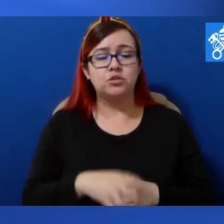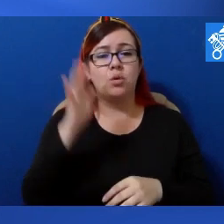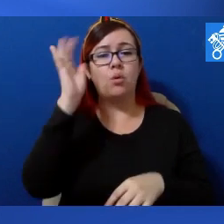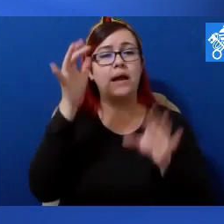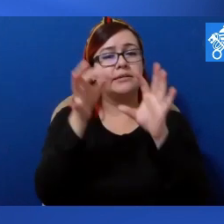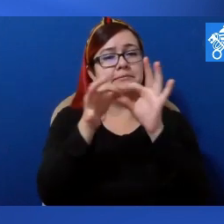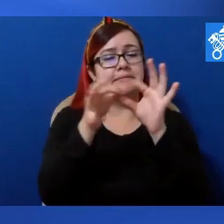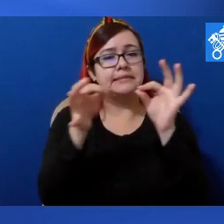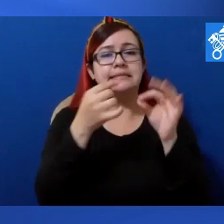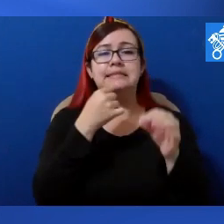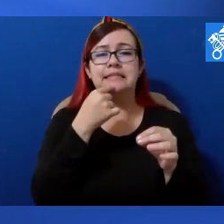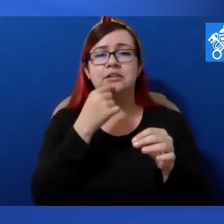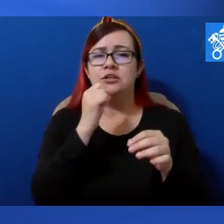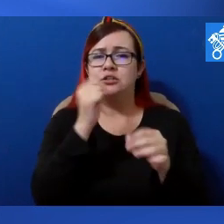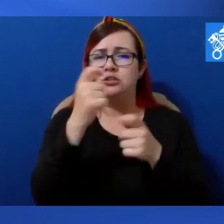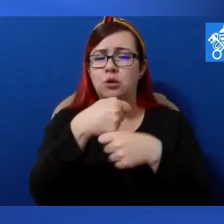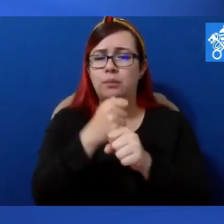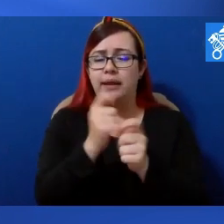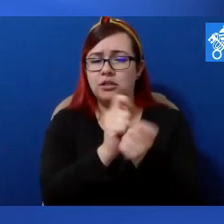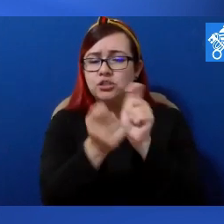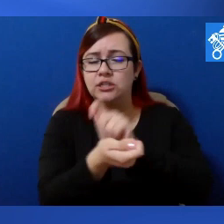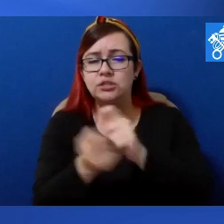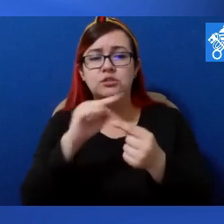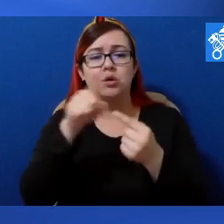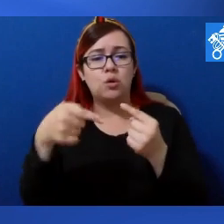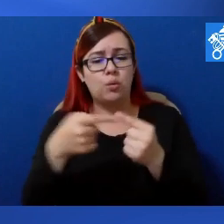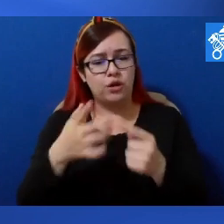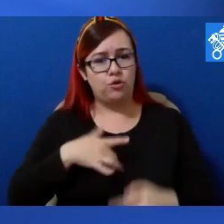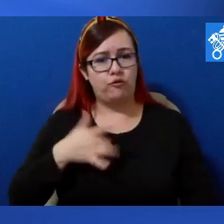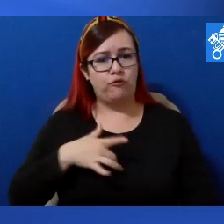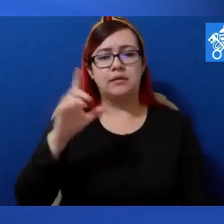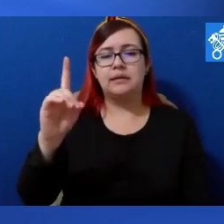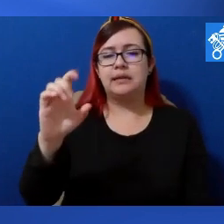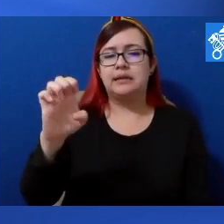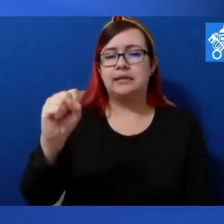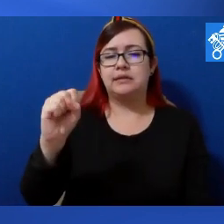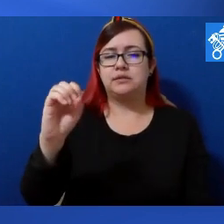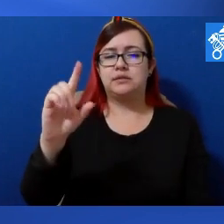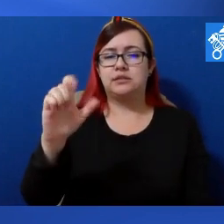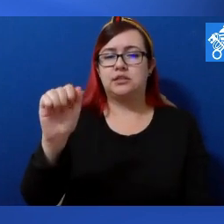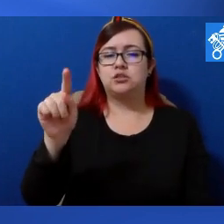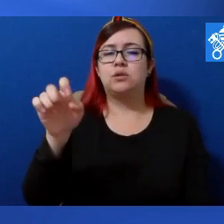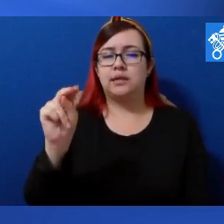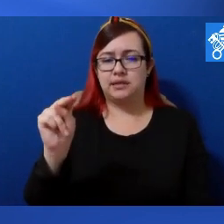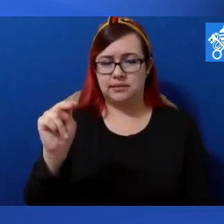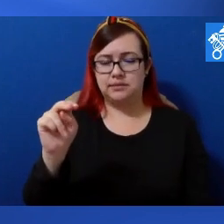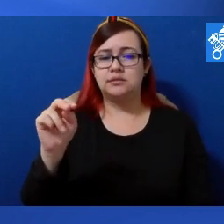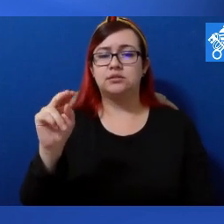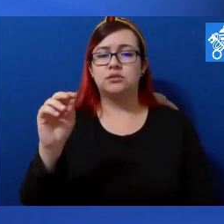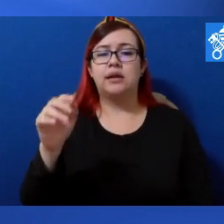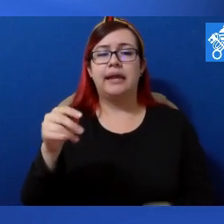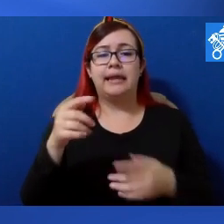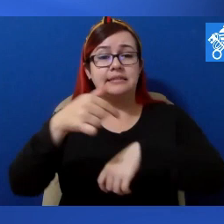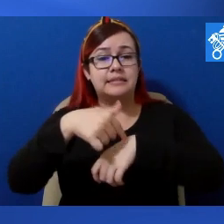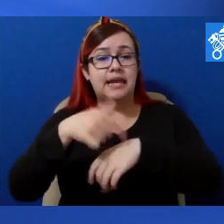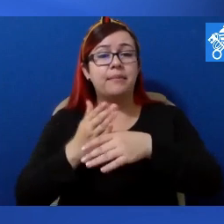A wise rule says, do not make changes when you are desolate. It will be the time afterwards, rather than